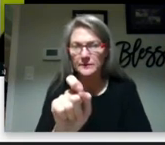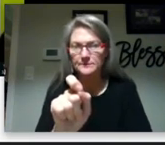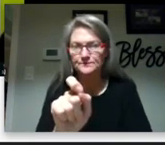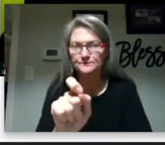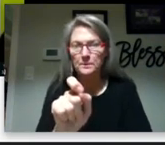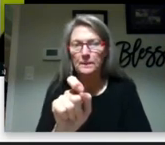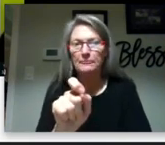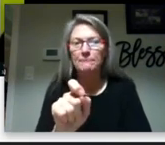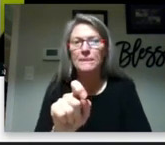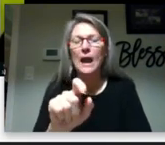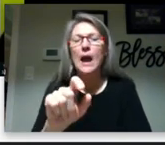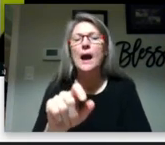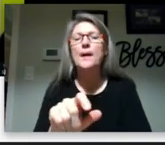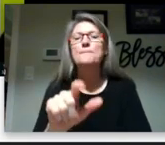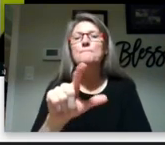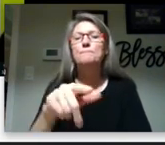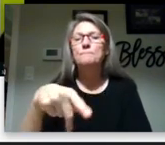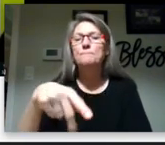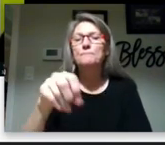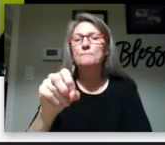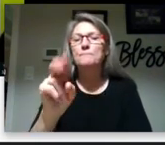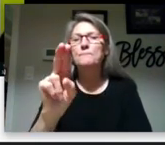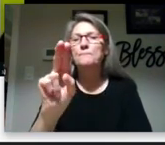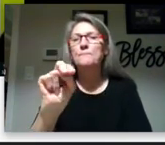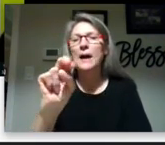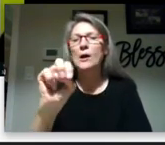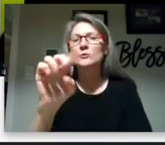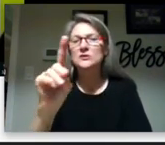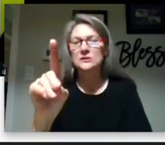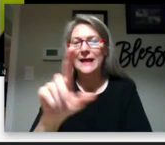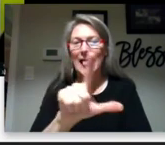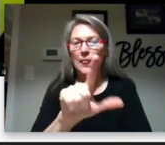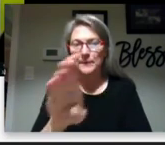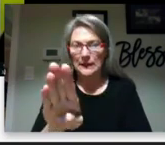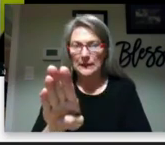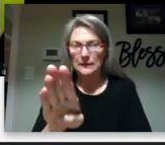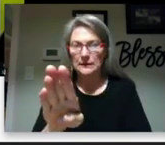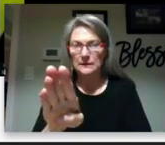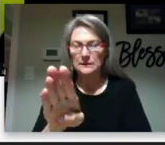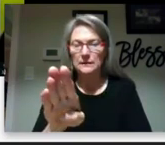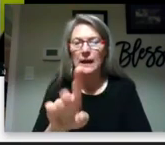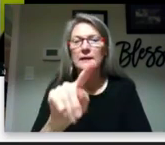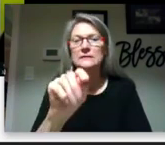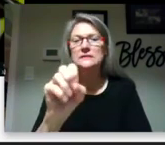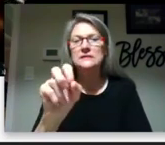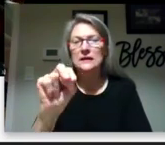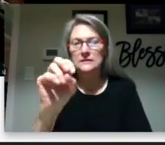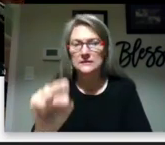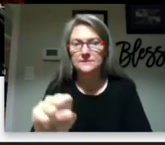ounces. Pounds, abbreviated LB, or pounds. And tons.